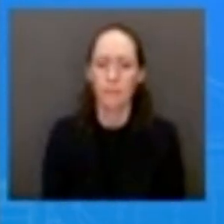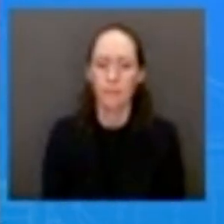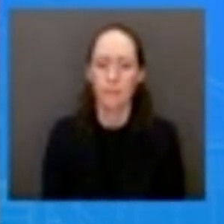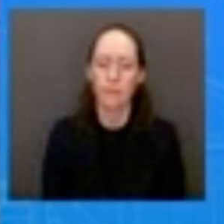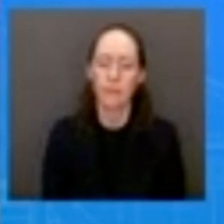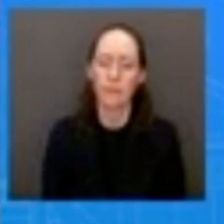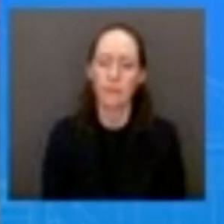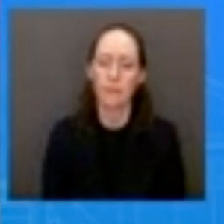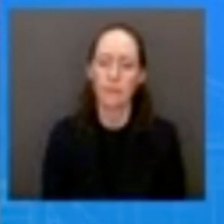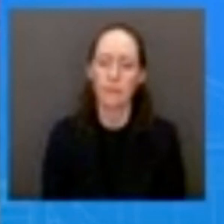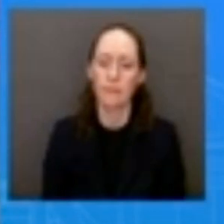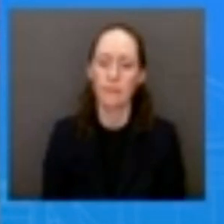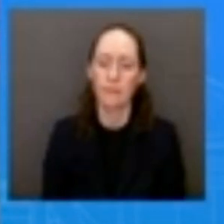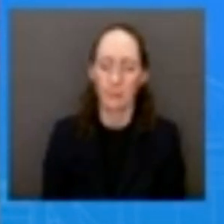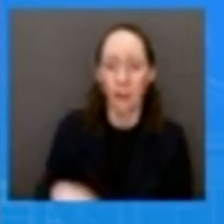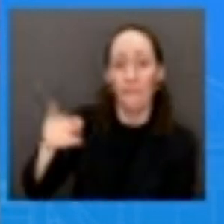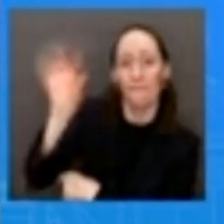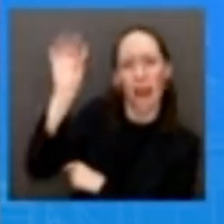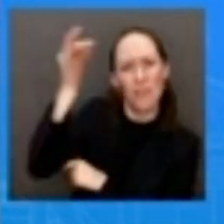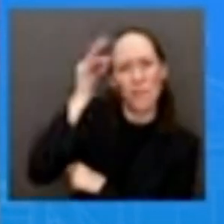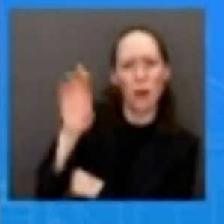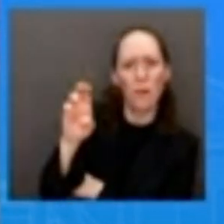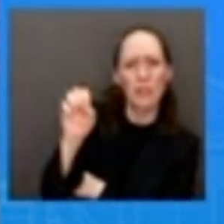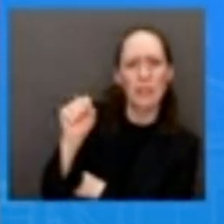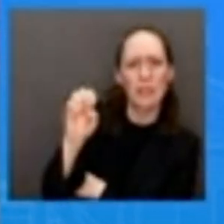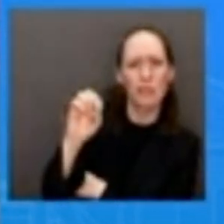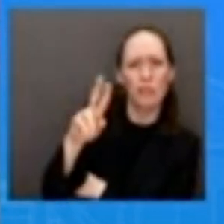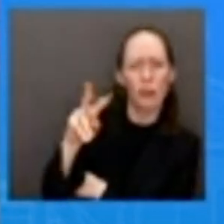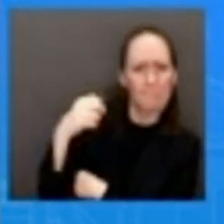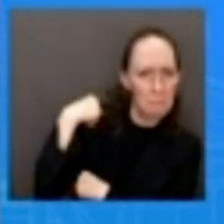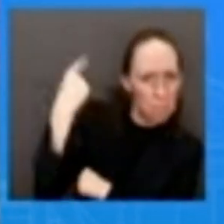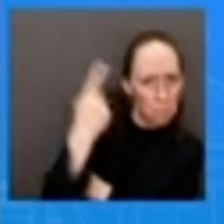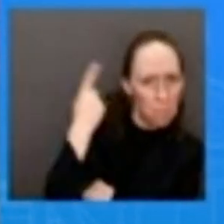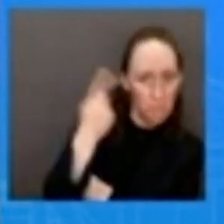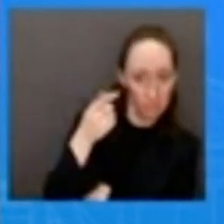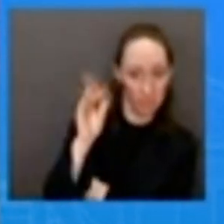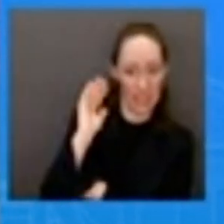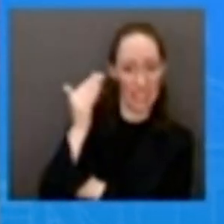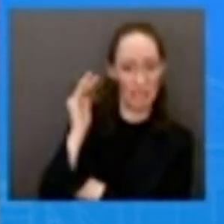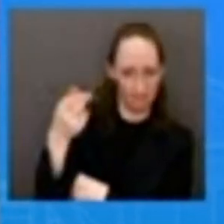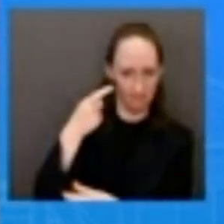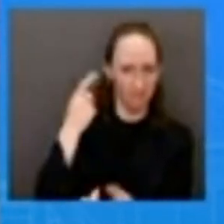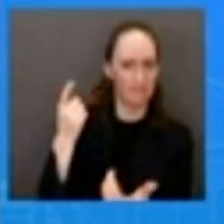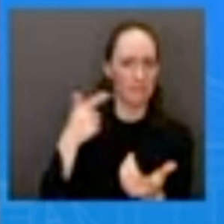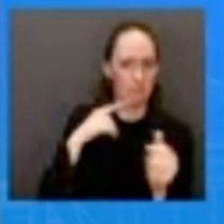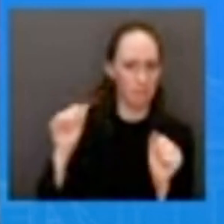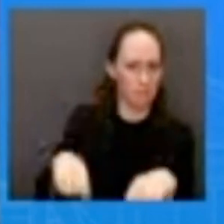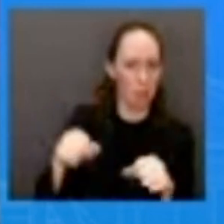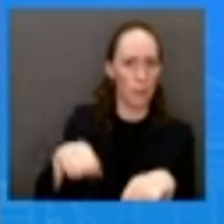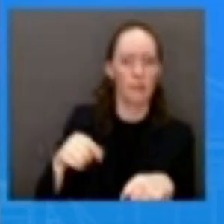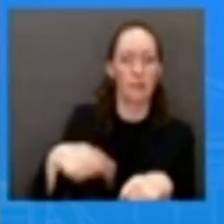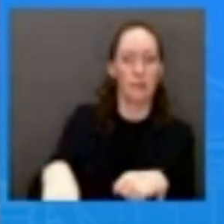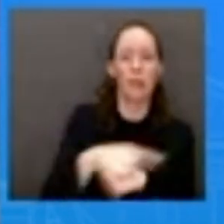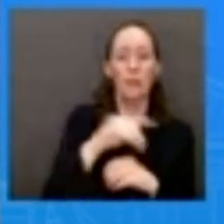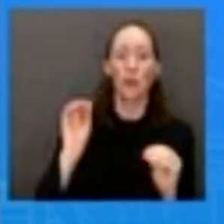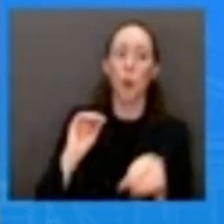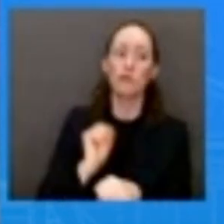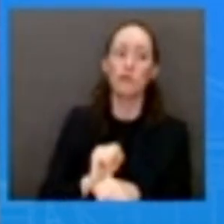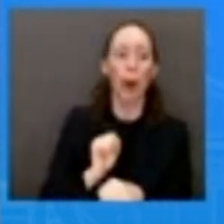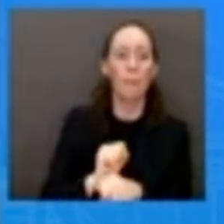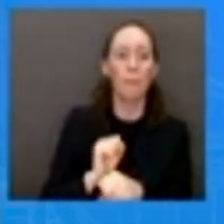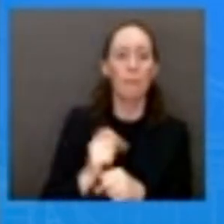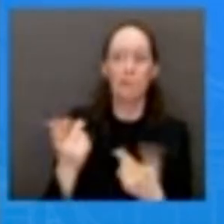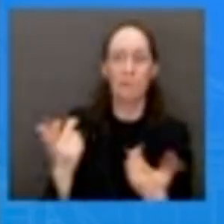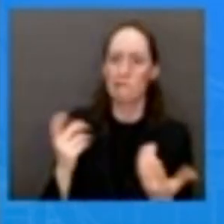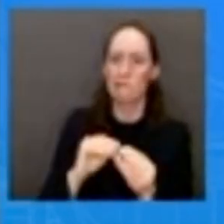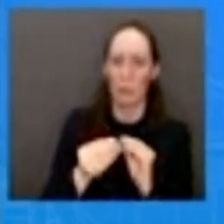unemployment may have to go up before they reach their goal. Just wondering if the White House shares the view that unemployment might need to rise in order to keep inflation down. So